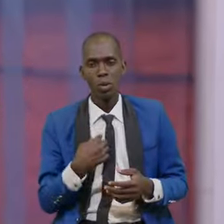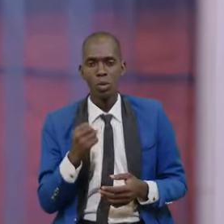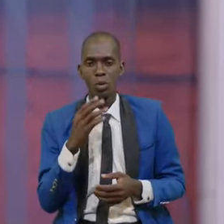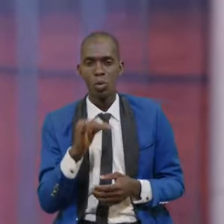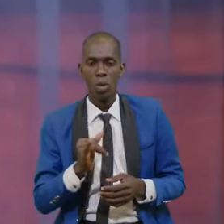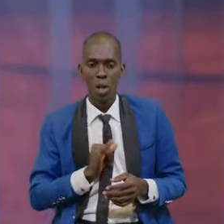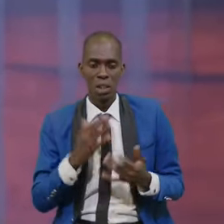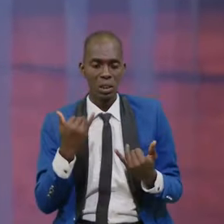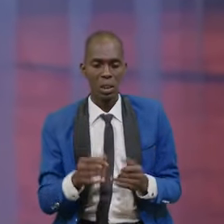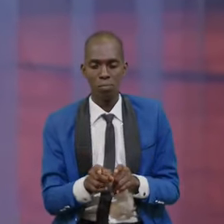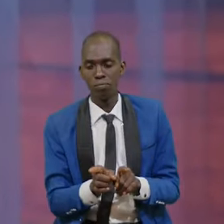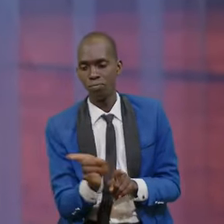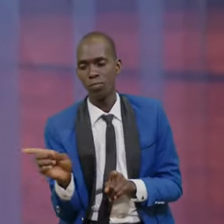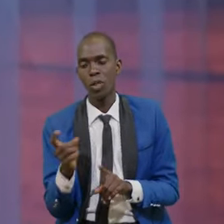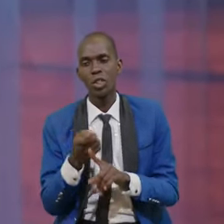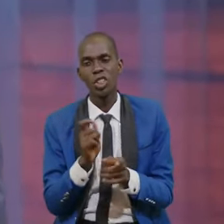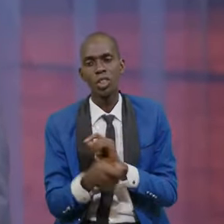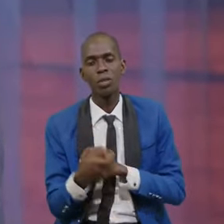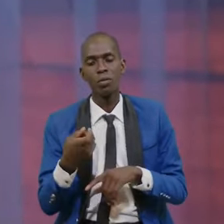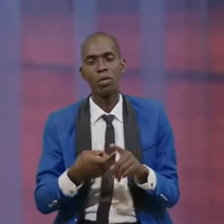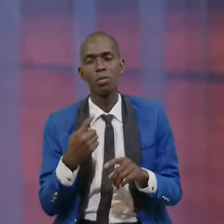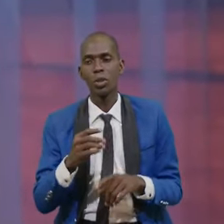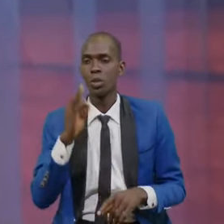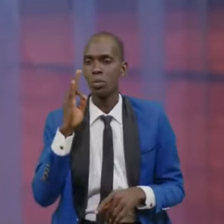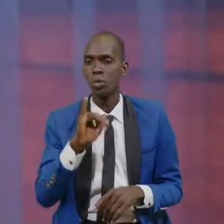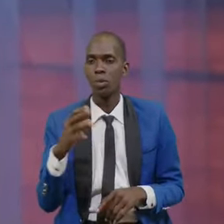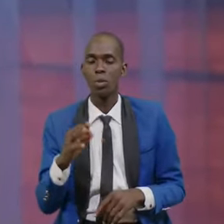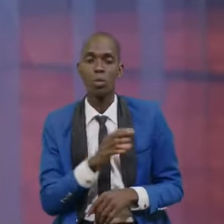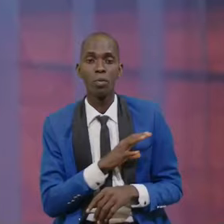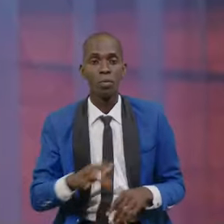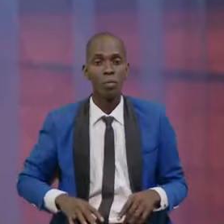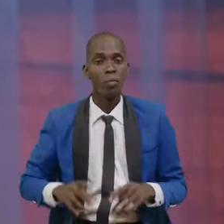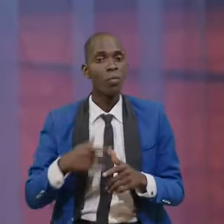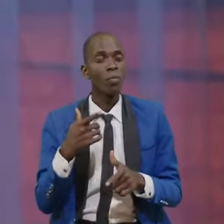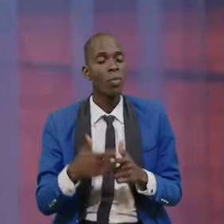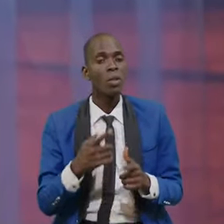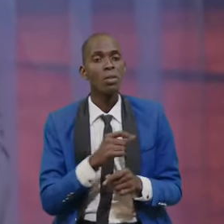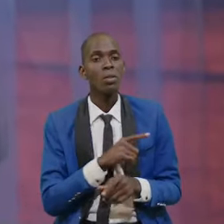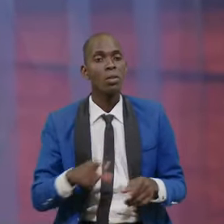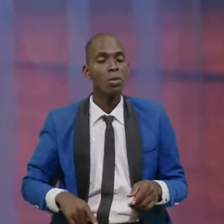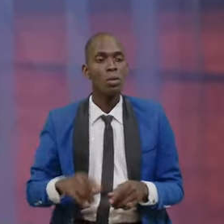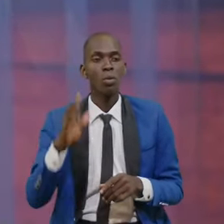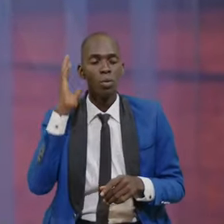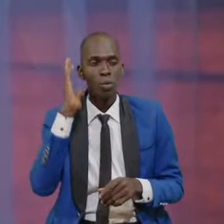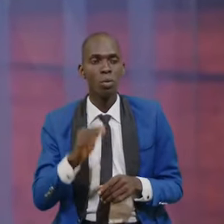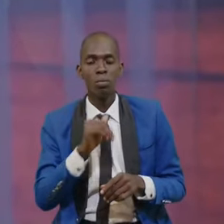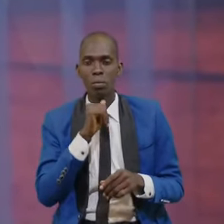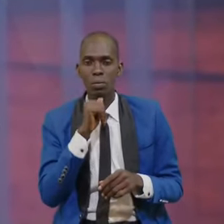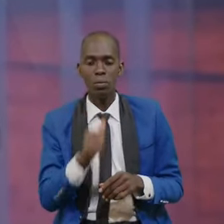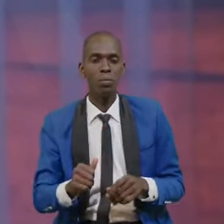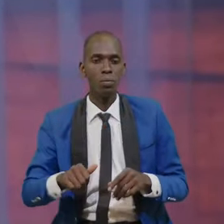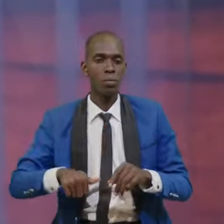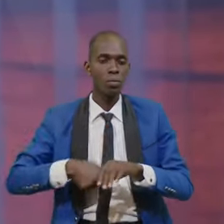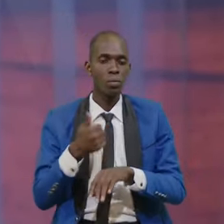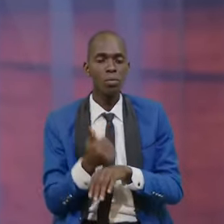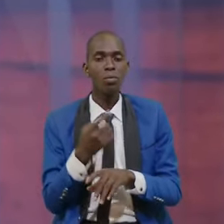the preaching of Christ. The Lord is not going to confirm the word you preach out of fear.